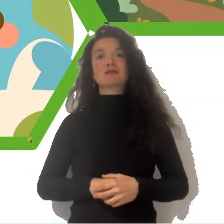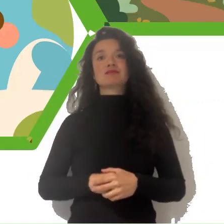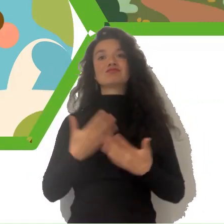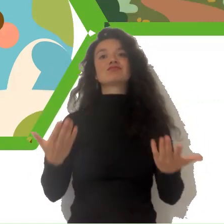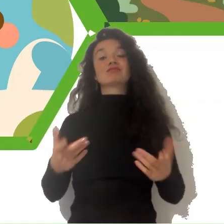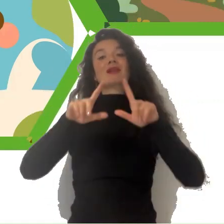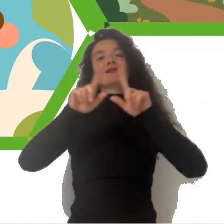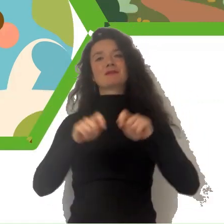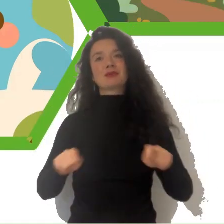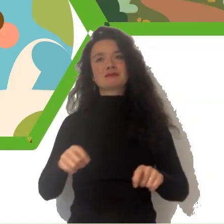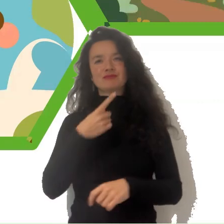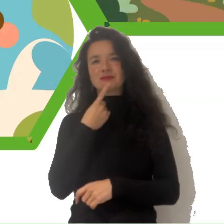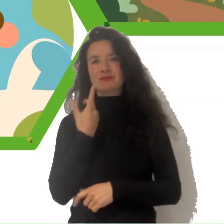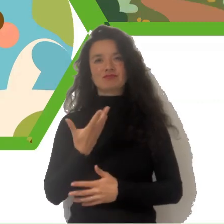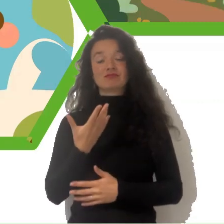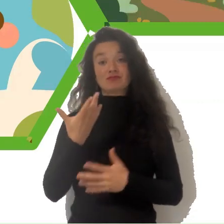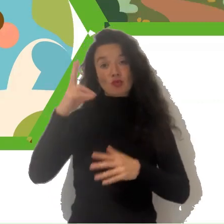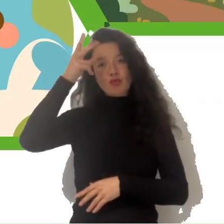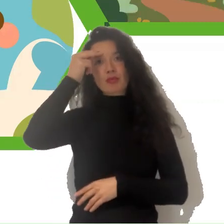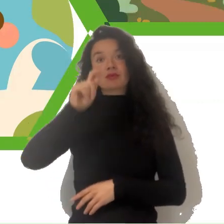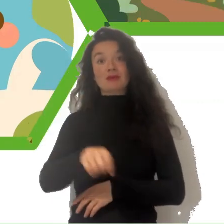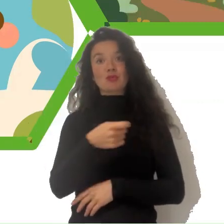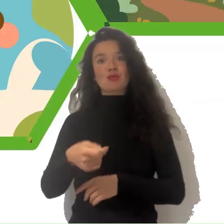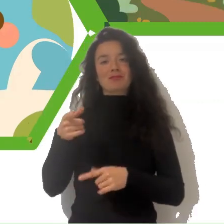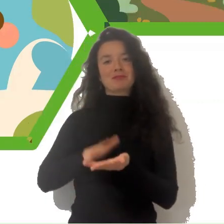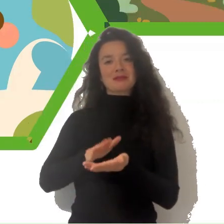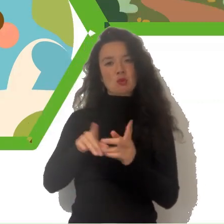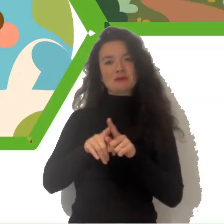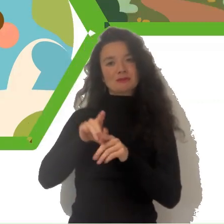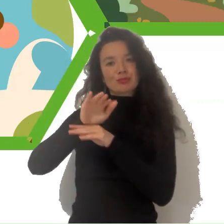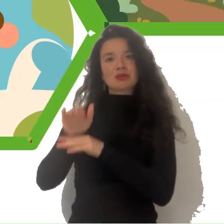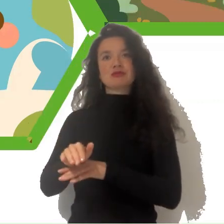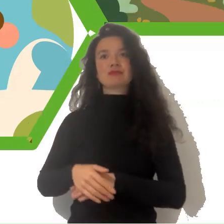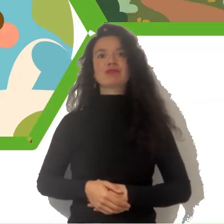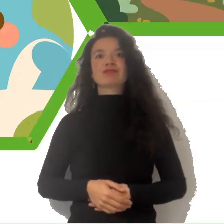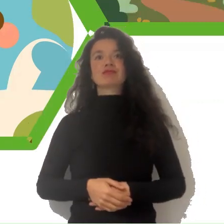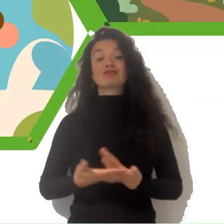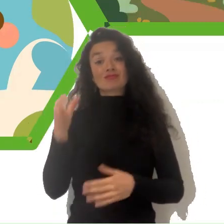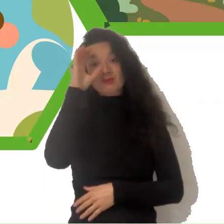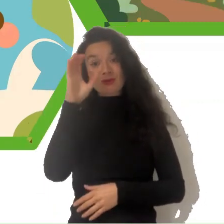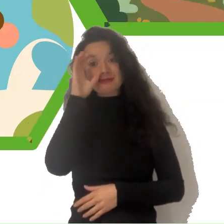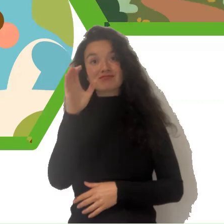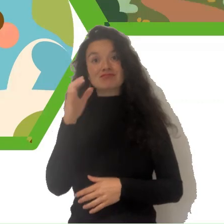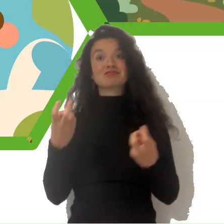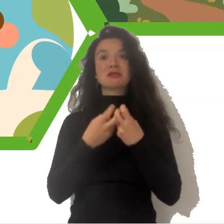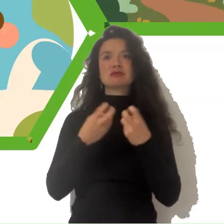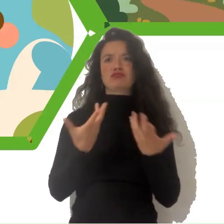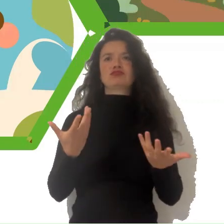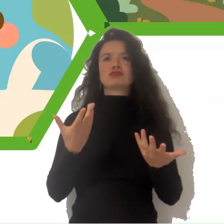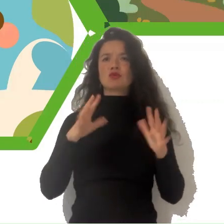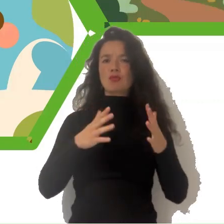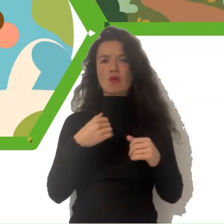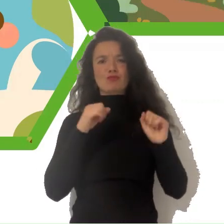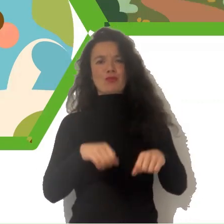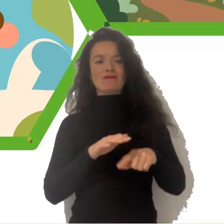an example is how can I do this in a better and more sustainable way? And of course, you have to be